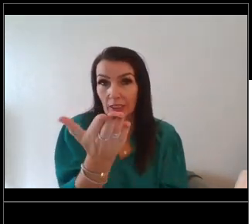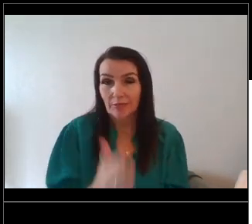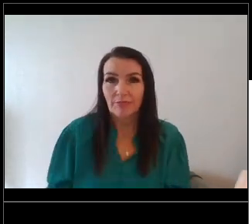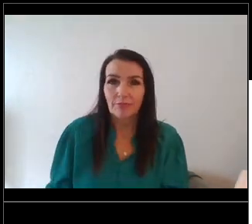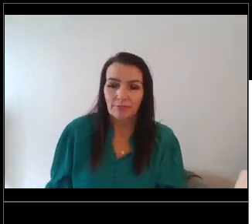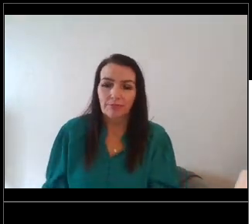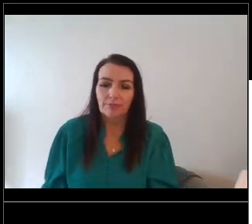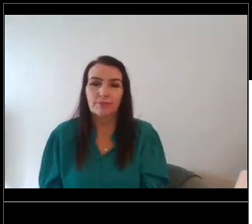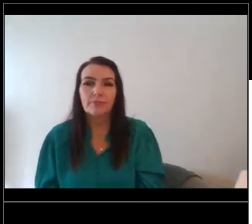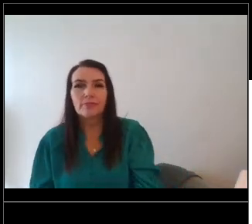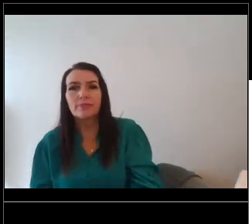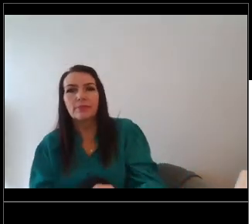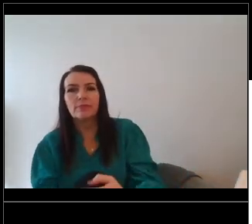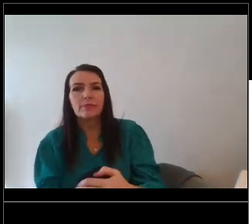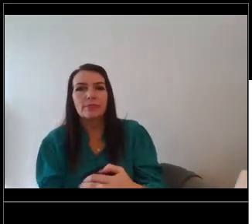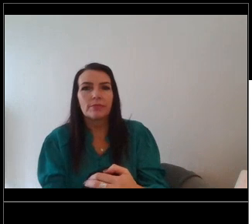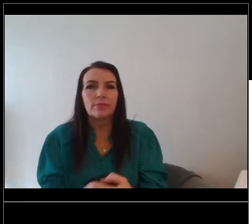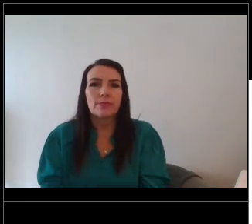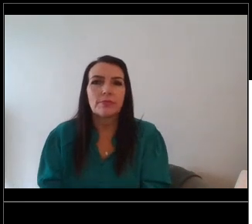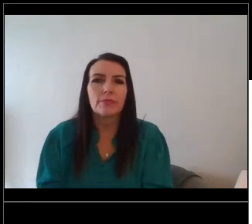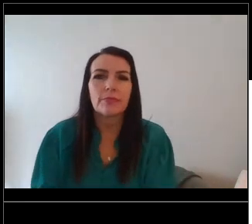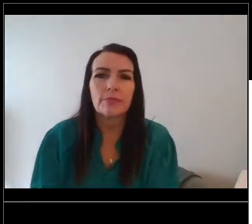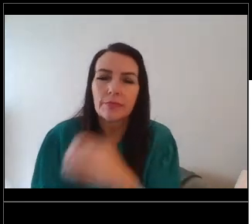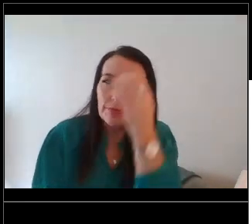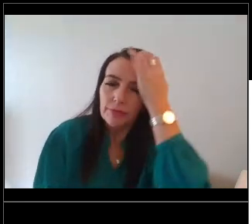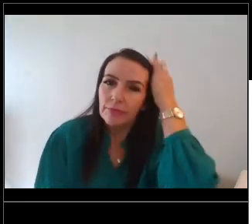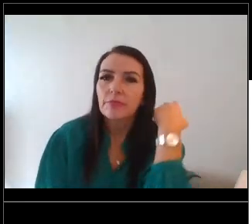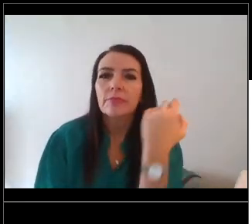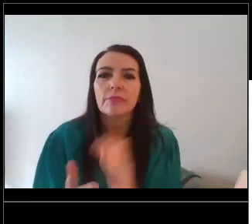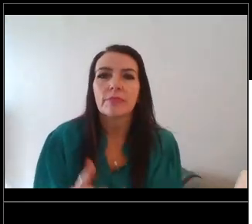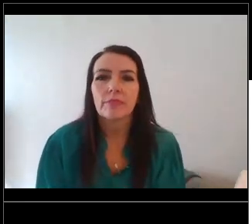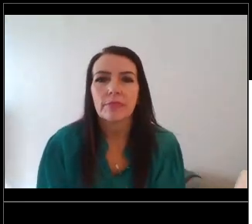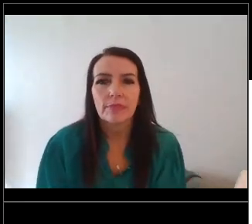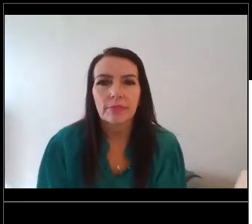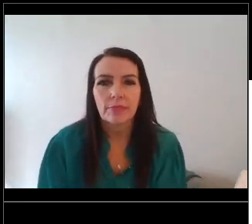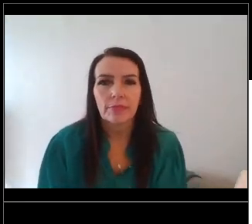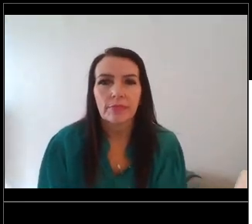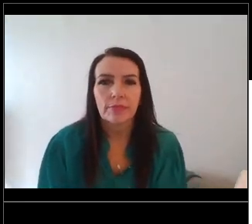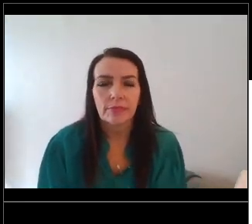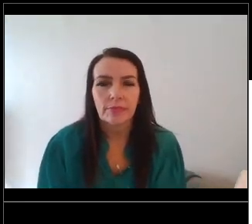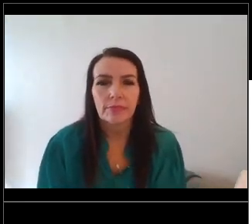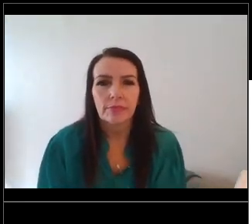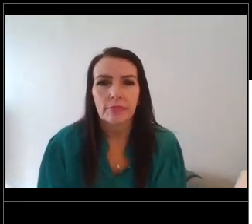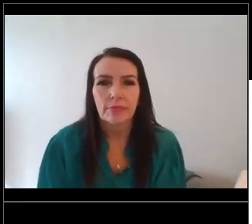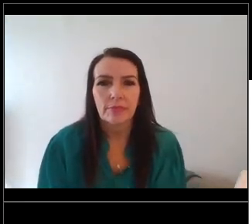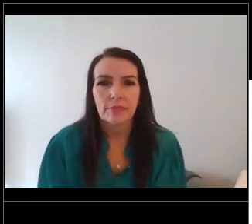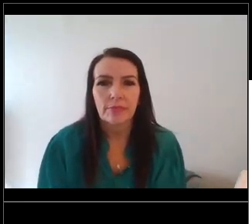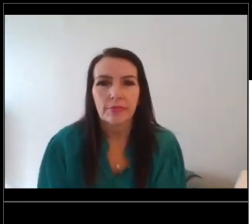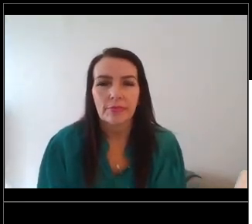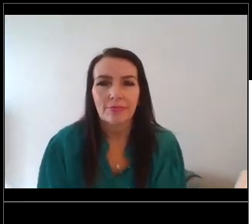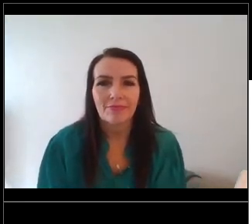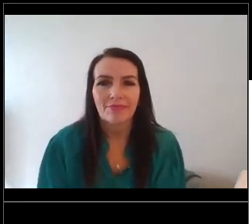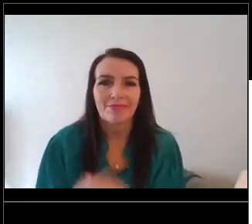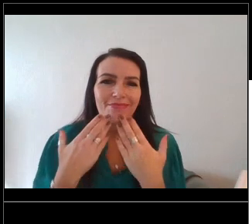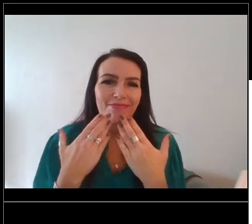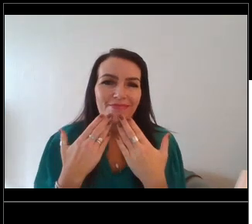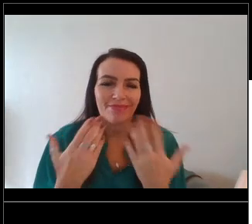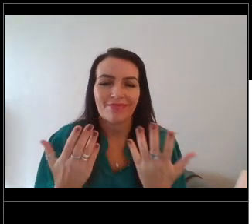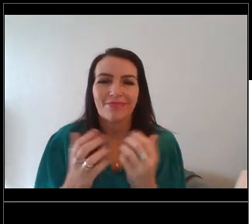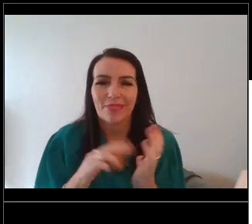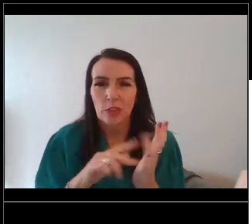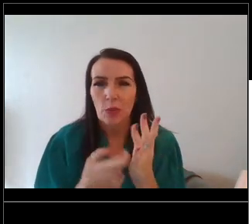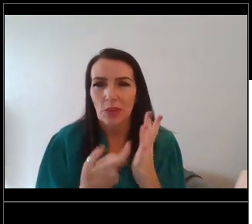one? Am I unmuted? Yeah, I'm unmuted now. Thanks, Nora. I'll certainly have a